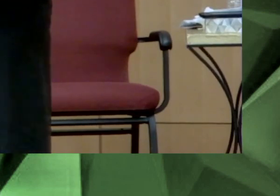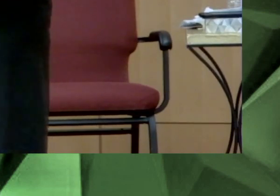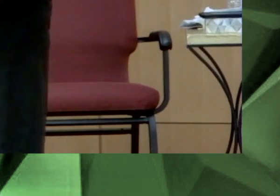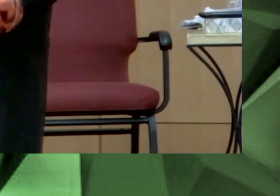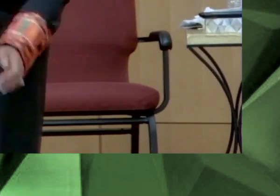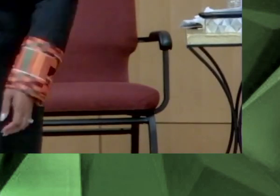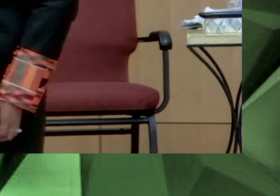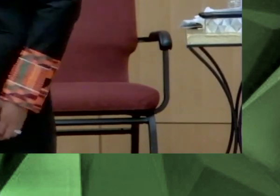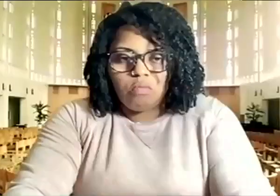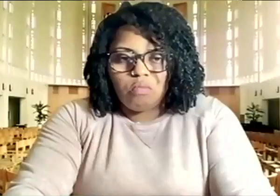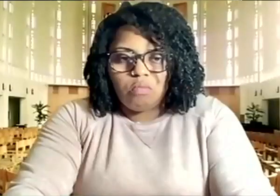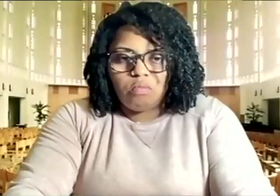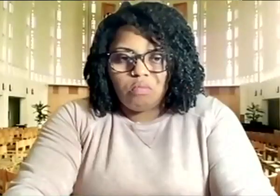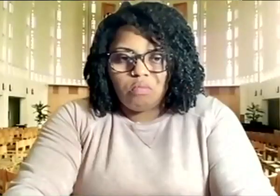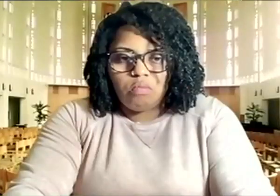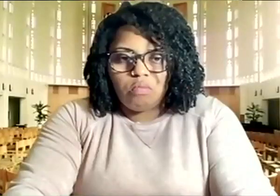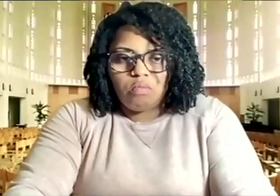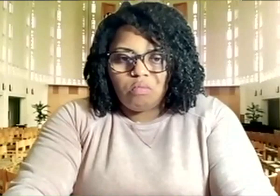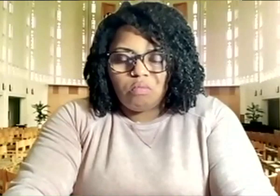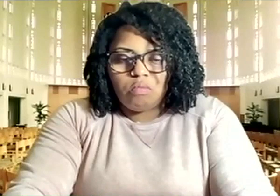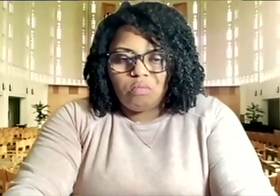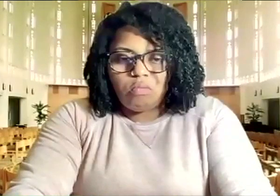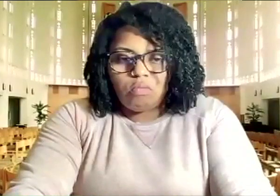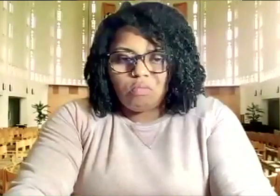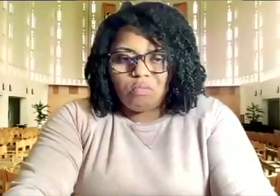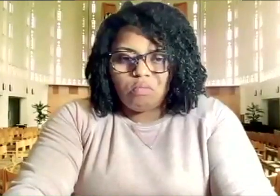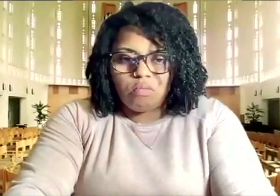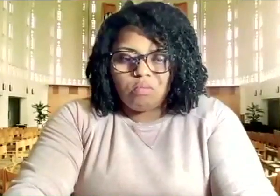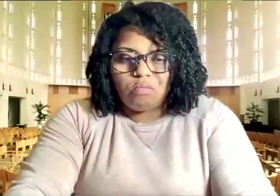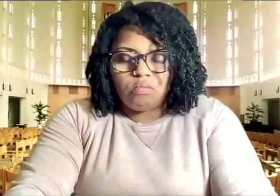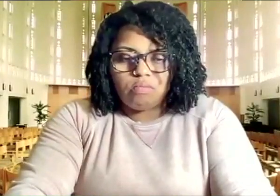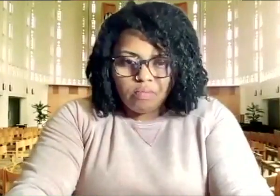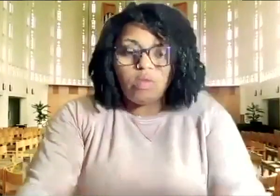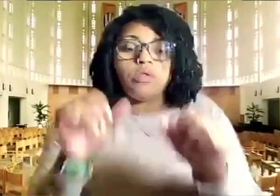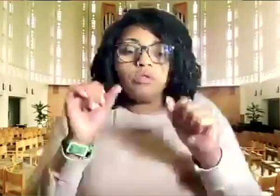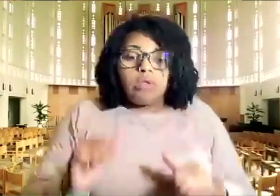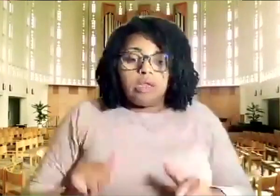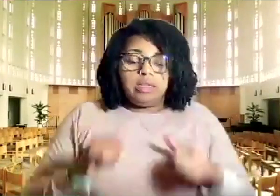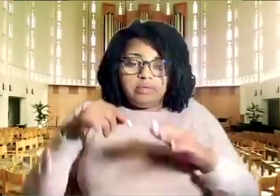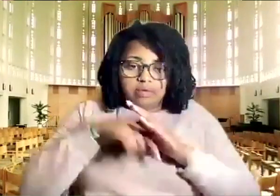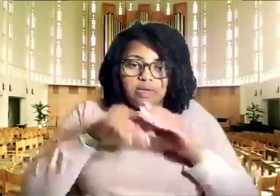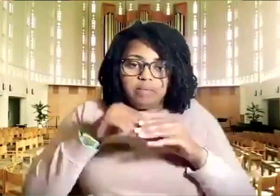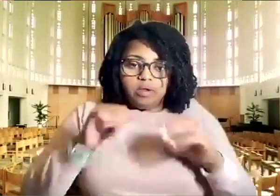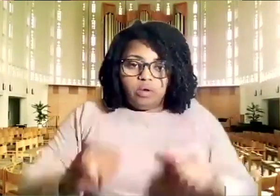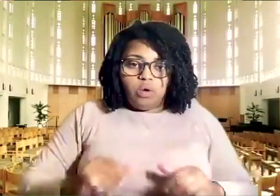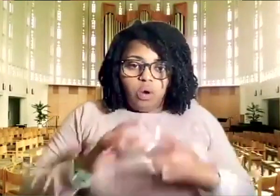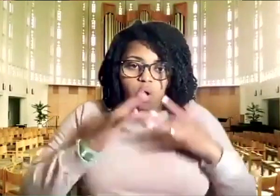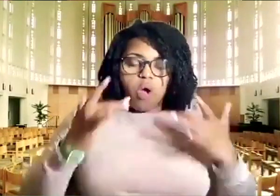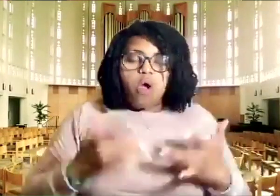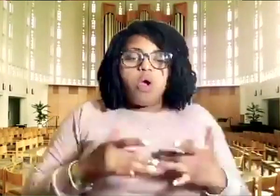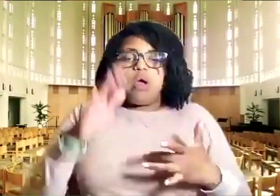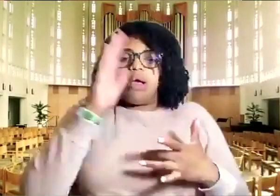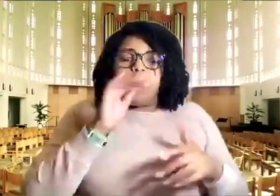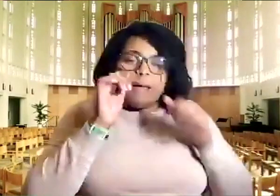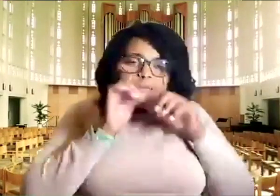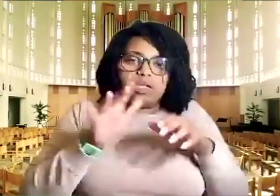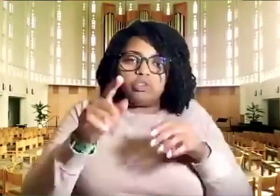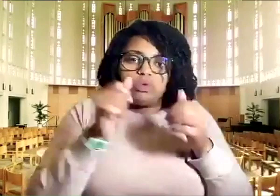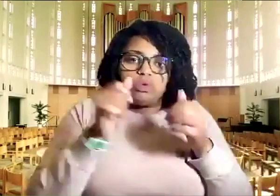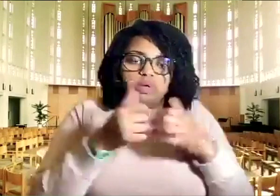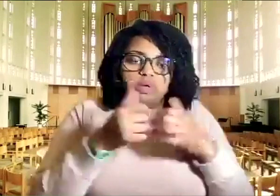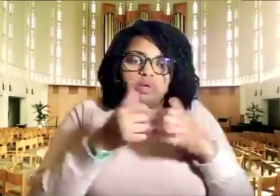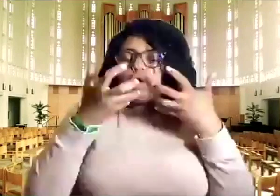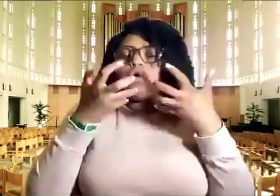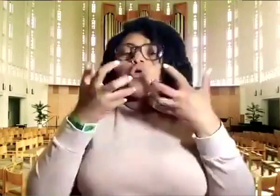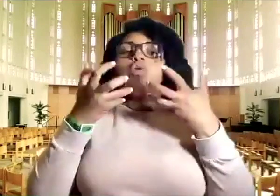will live deep within your heart. Oh, may God bless you with anger. Anger at